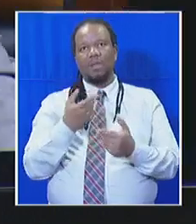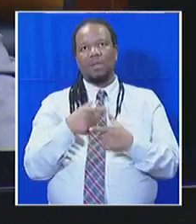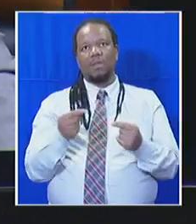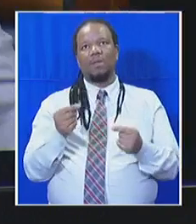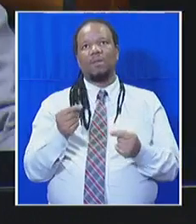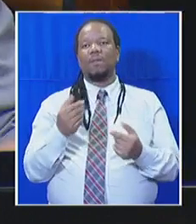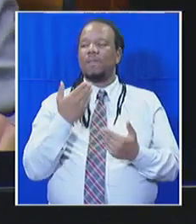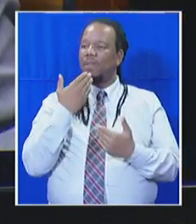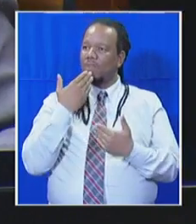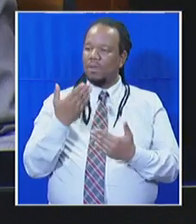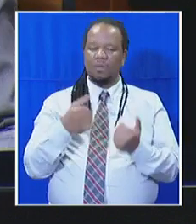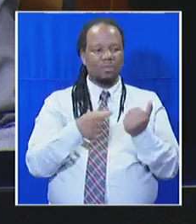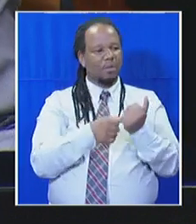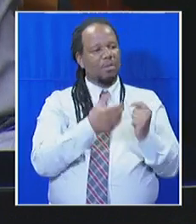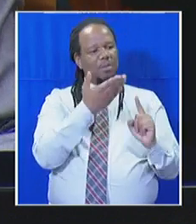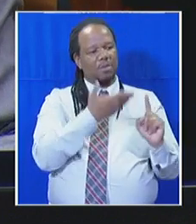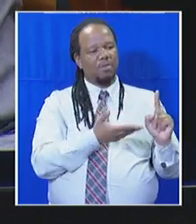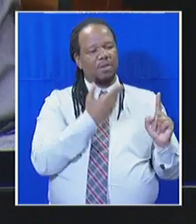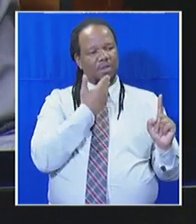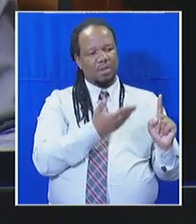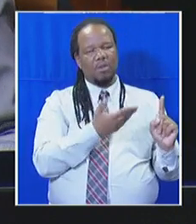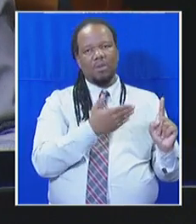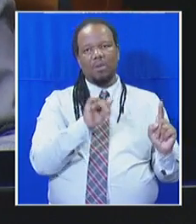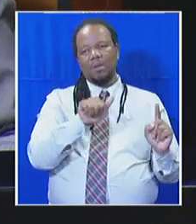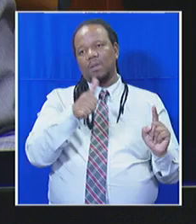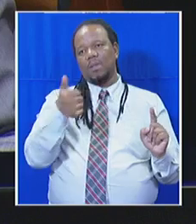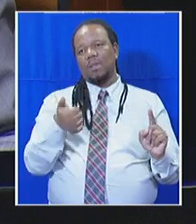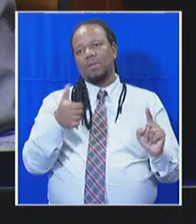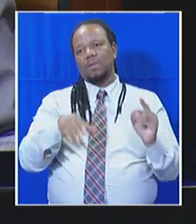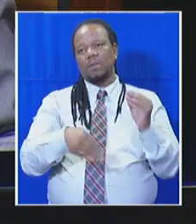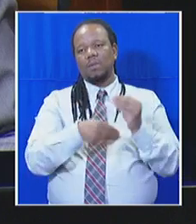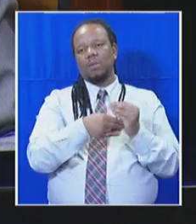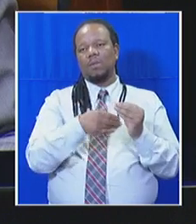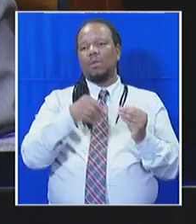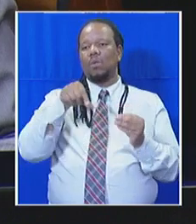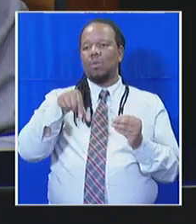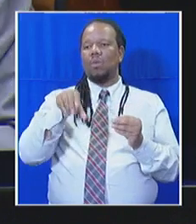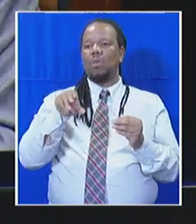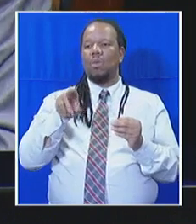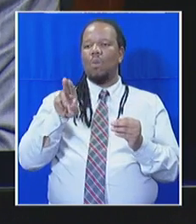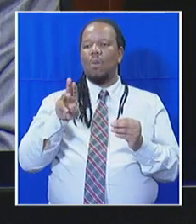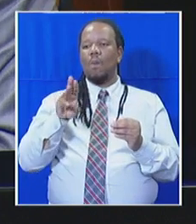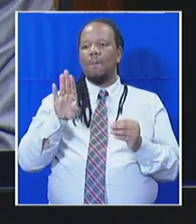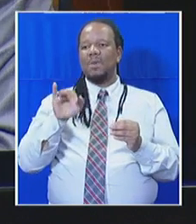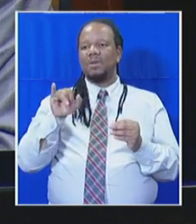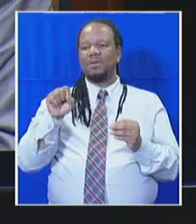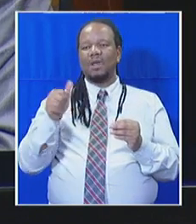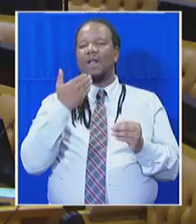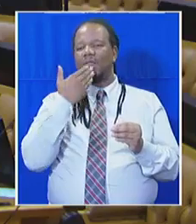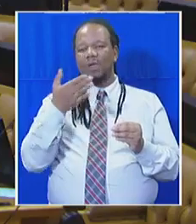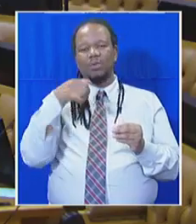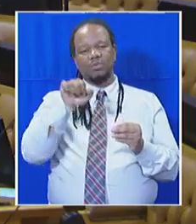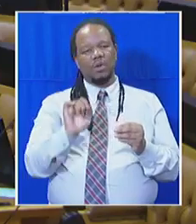Thank you, Honourable Deputy Minister. The next follow-up question is the Honourable Kubisa. Thank you, Chairperson.